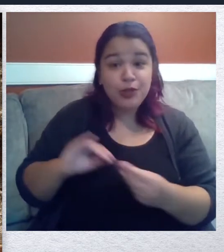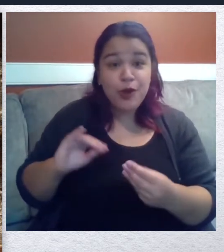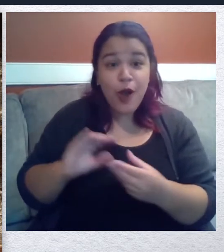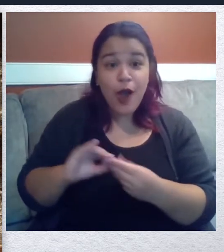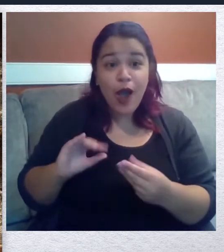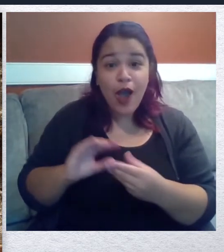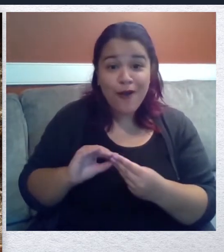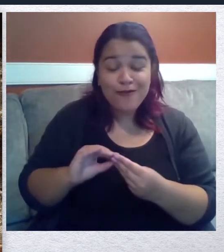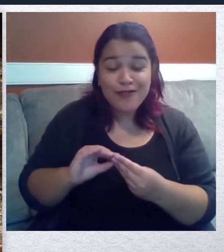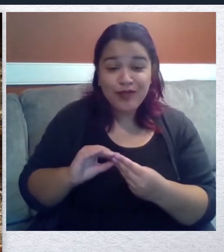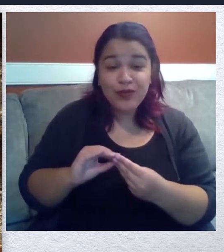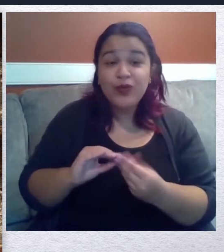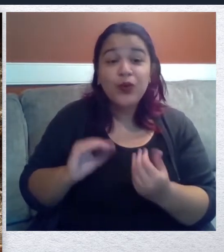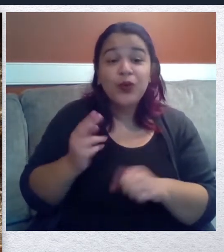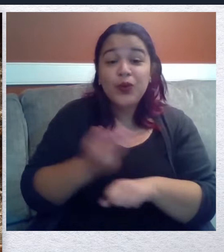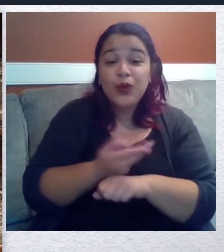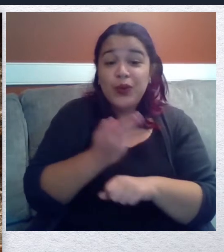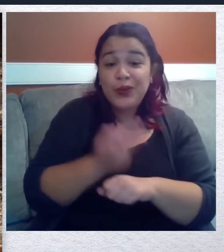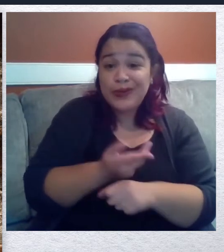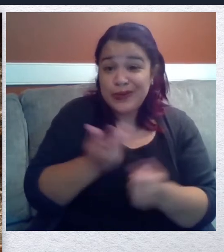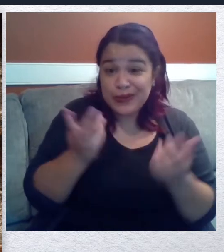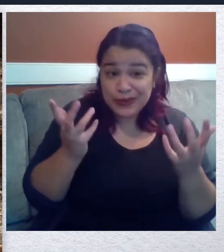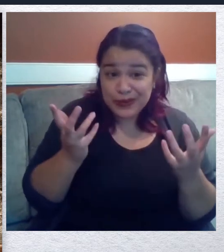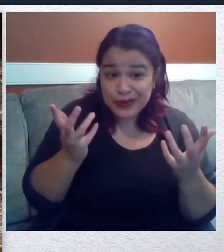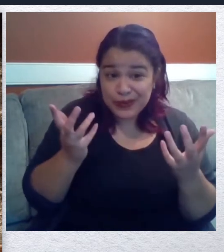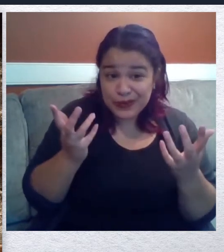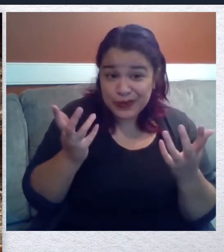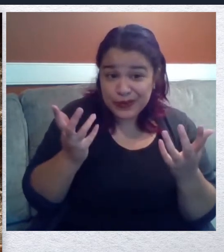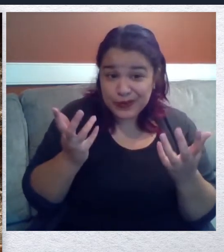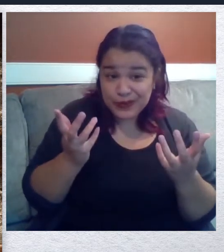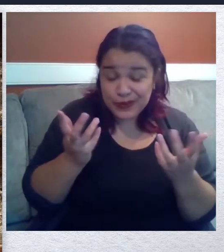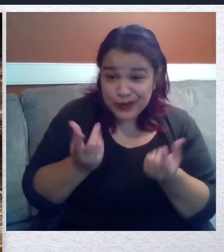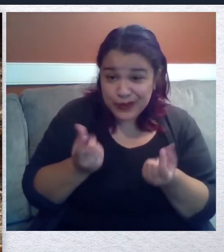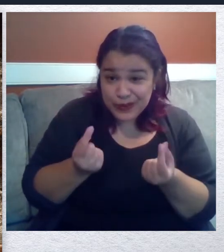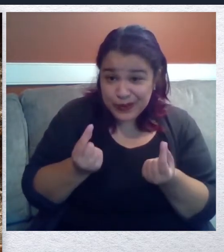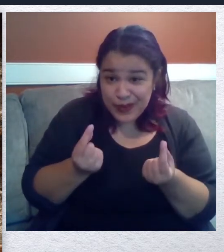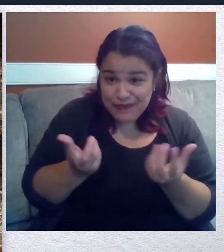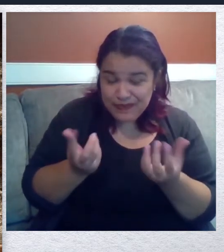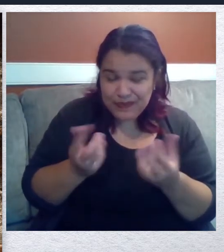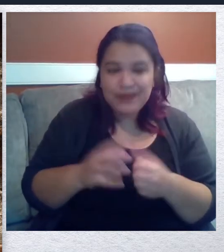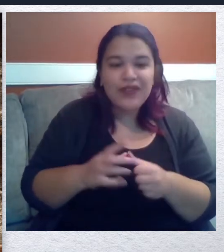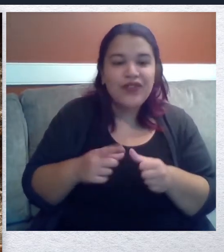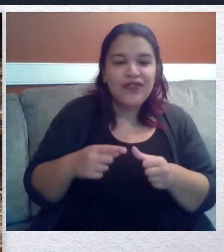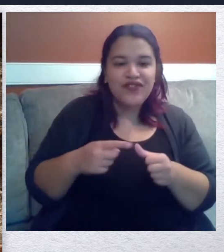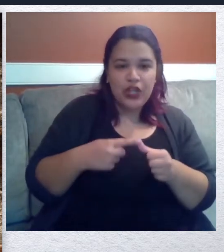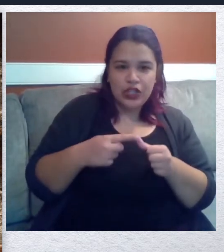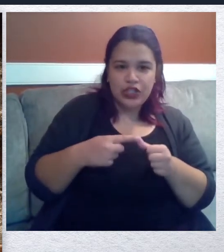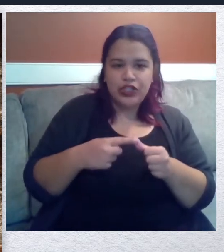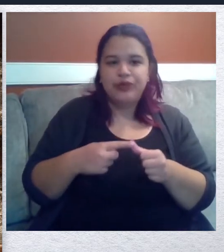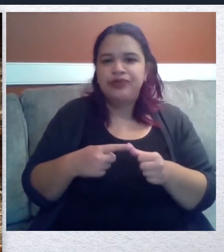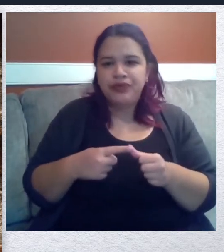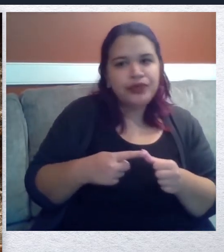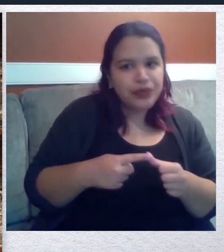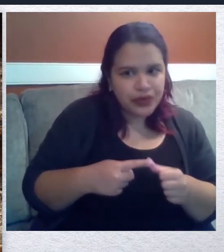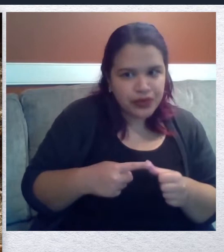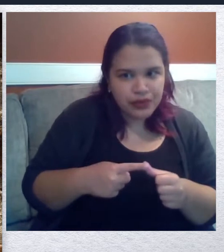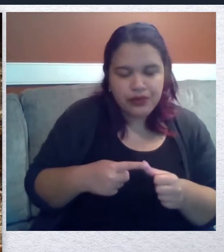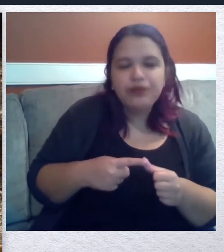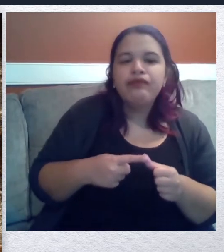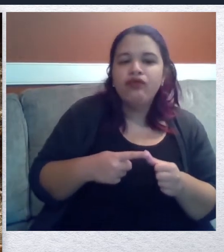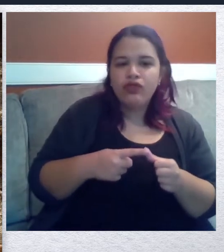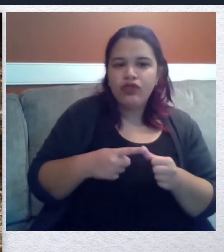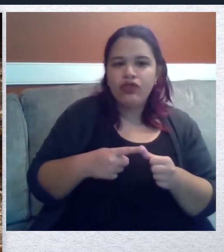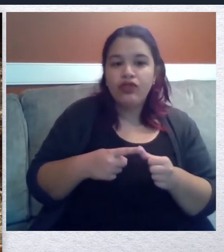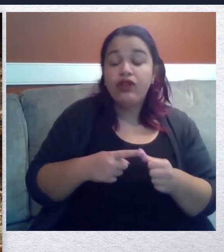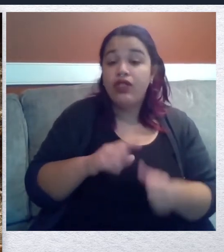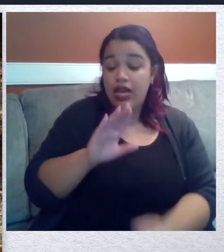accomplishing behavioral-based interviews. The first step is to thoroughly read through the job description to determine the skills